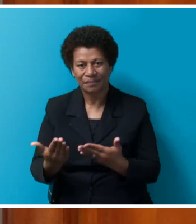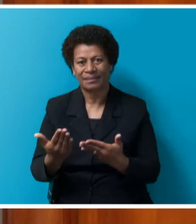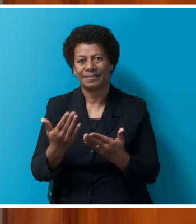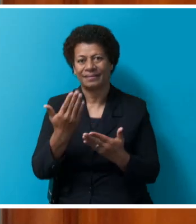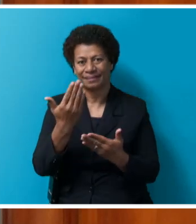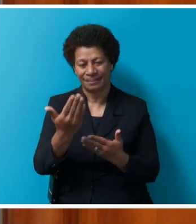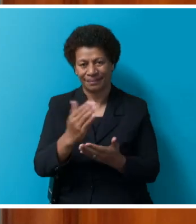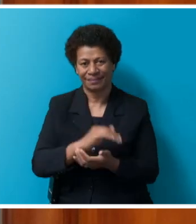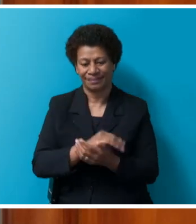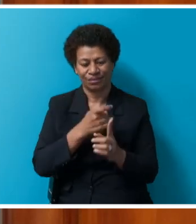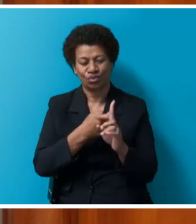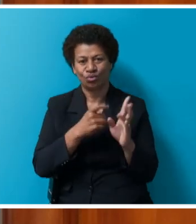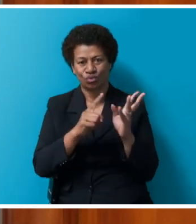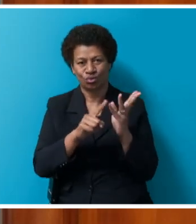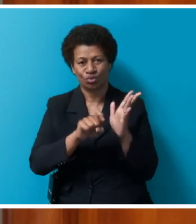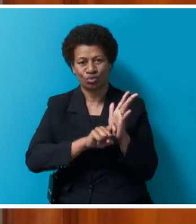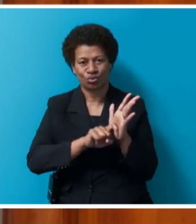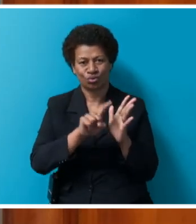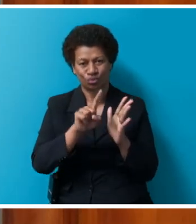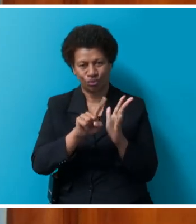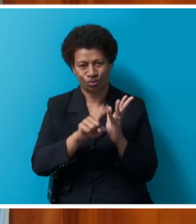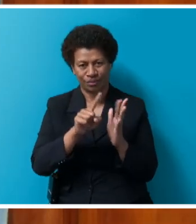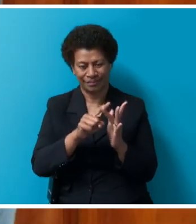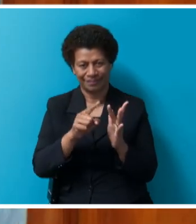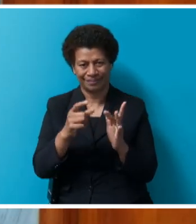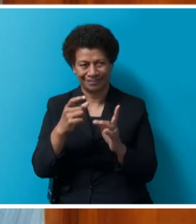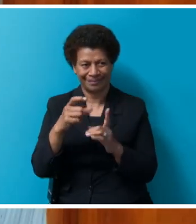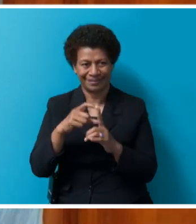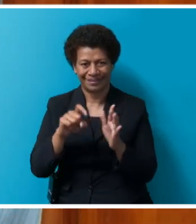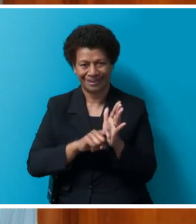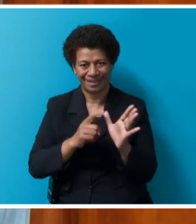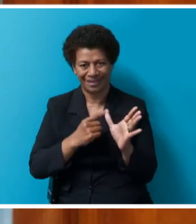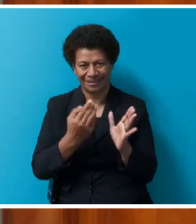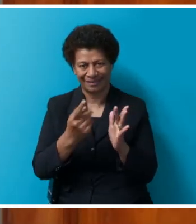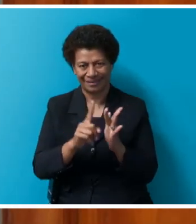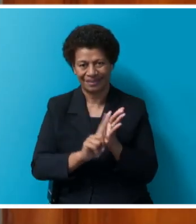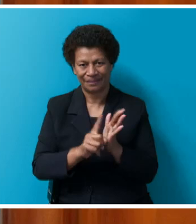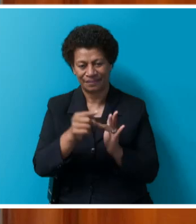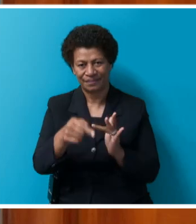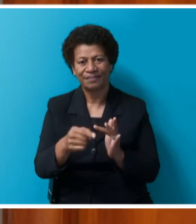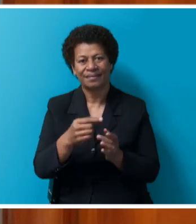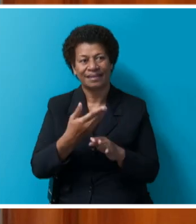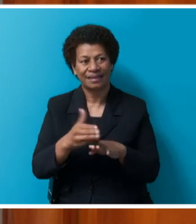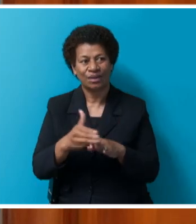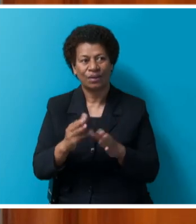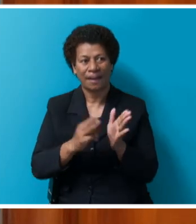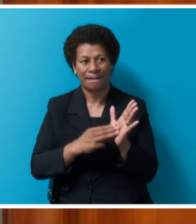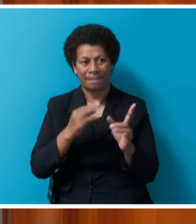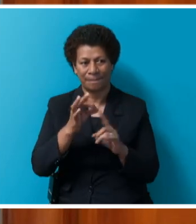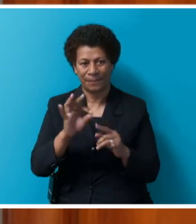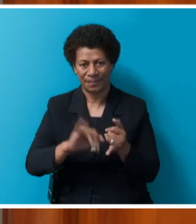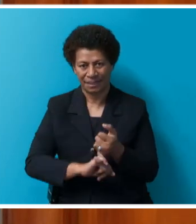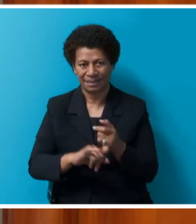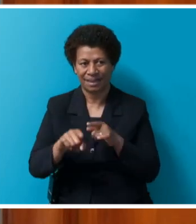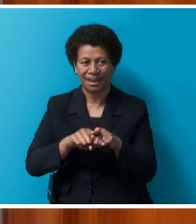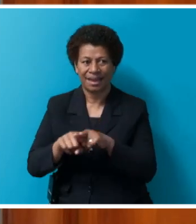was a memorable time in opposition, sitting beside him in the back row as new MPs learning and, of